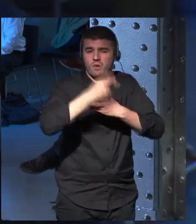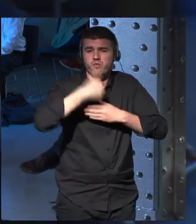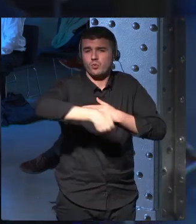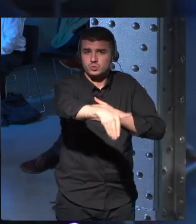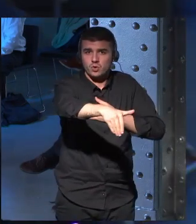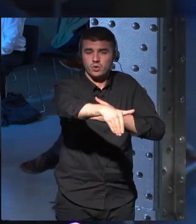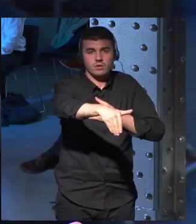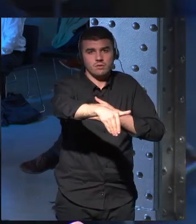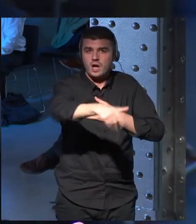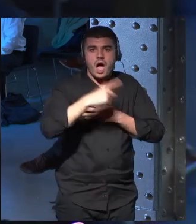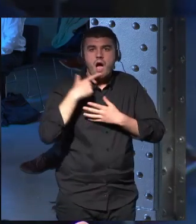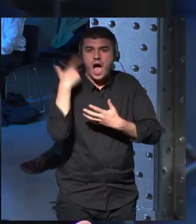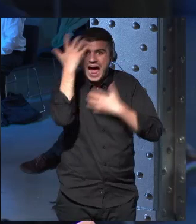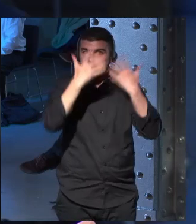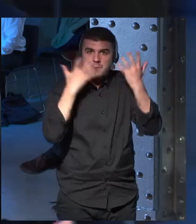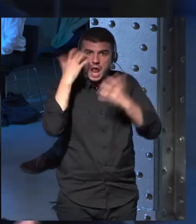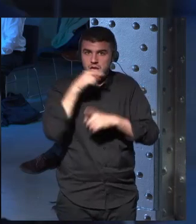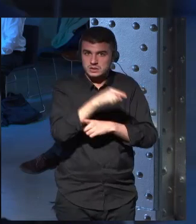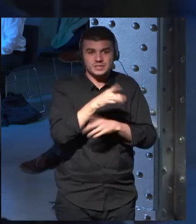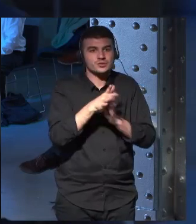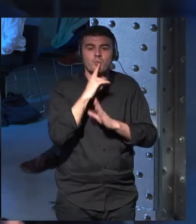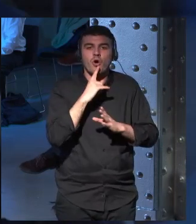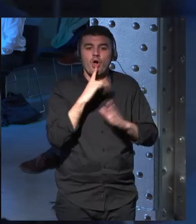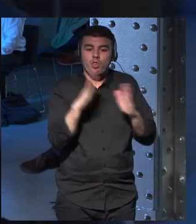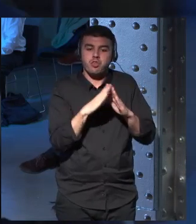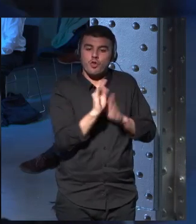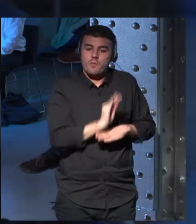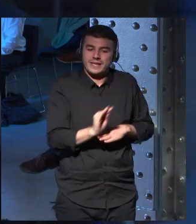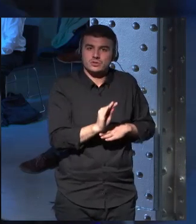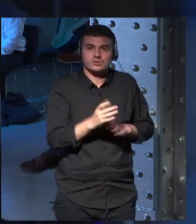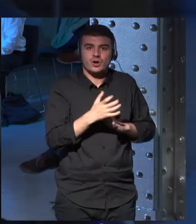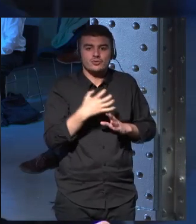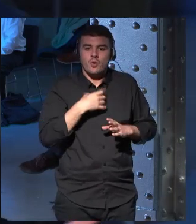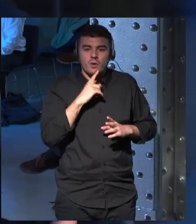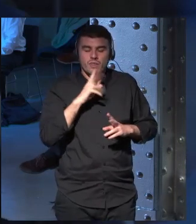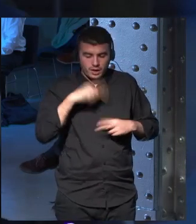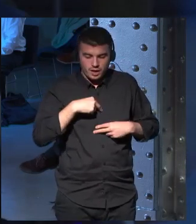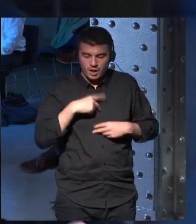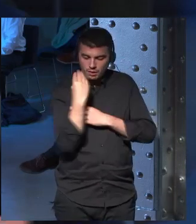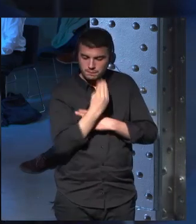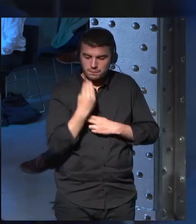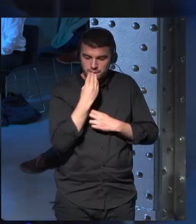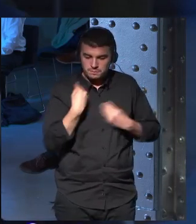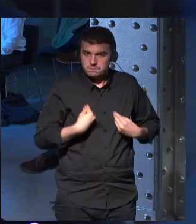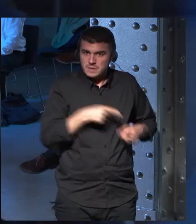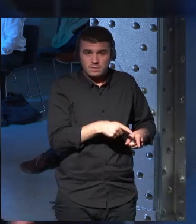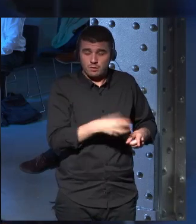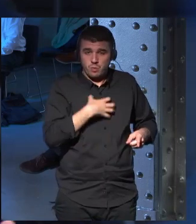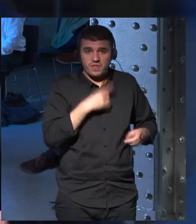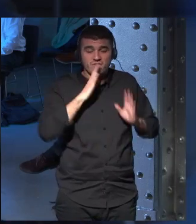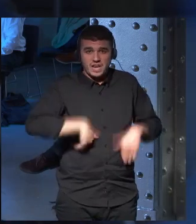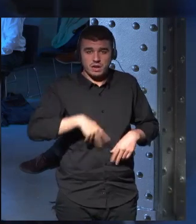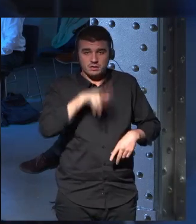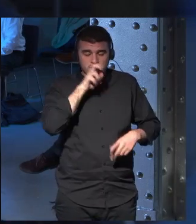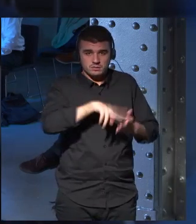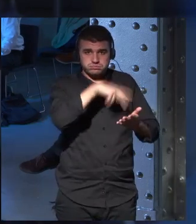animals. They're incapable of taking care of themselves. They will simply die of starvation. Is that a better fate